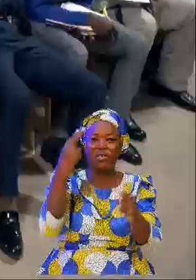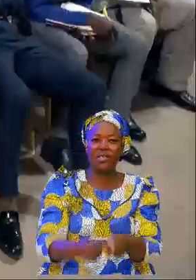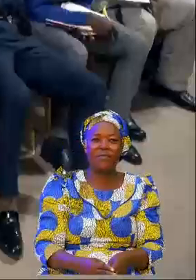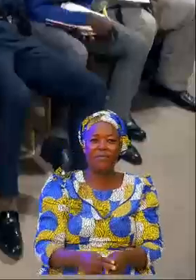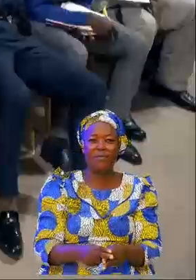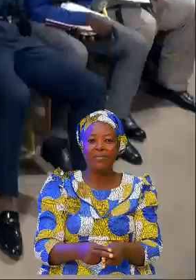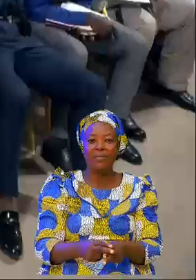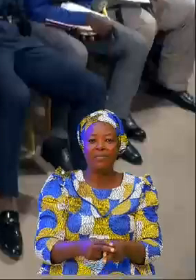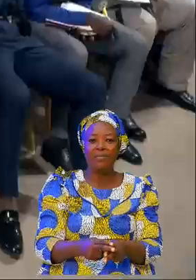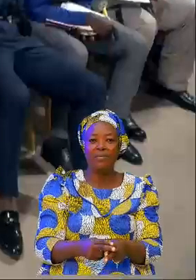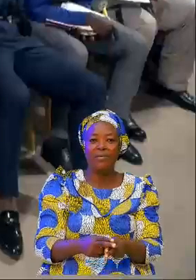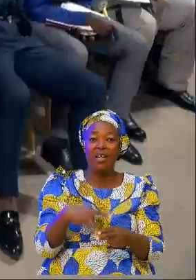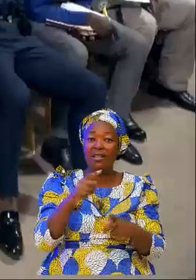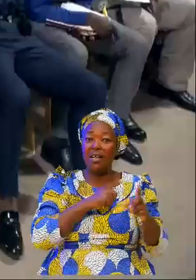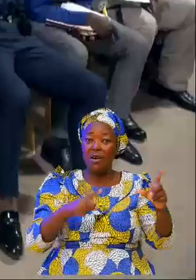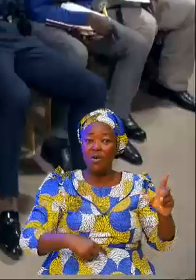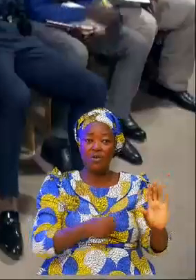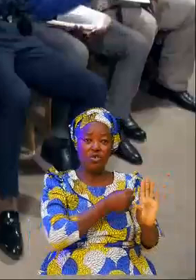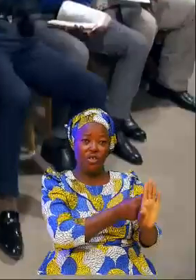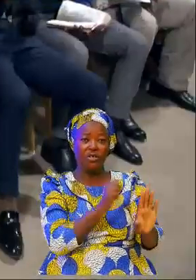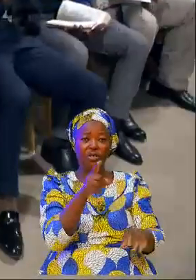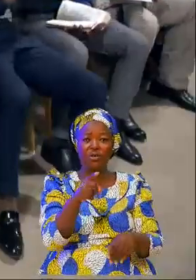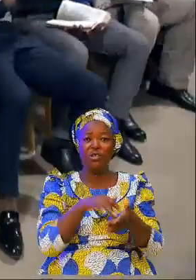point? It will happen to you.